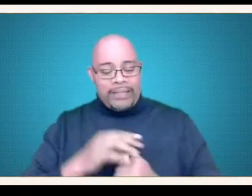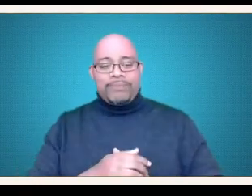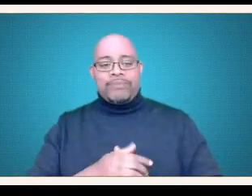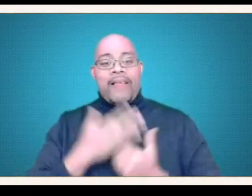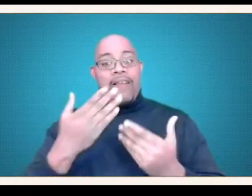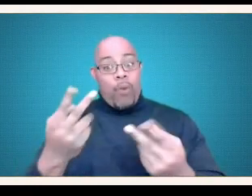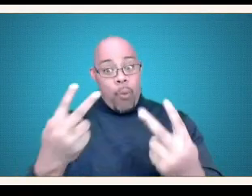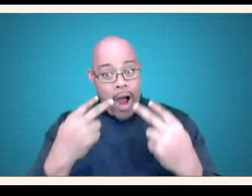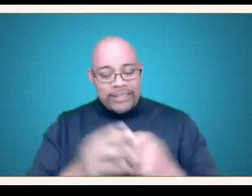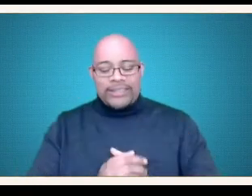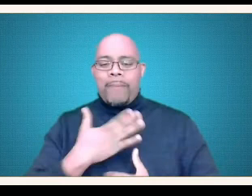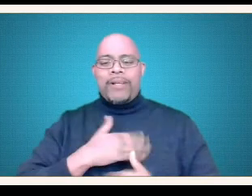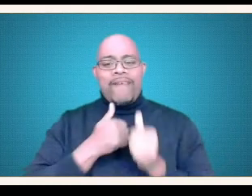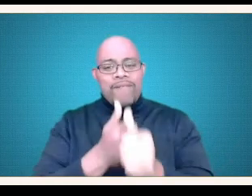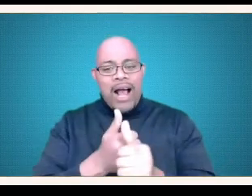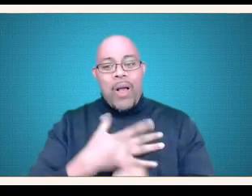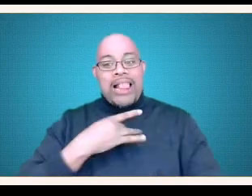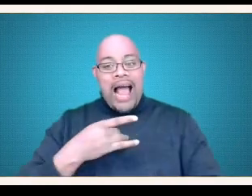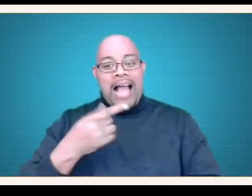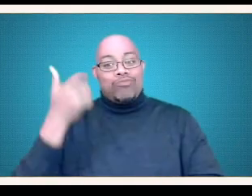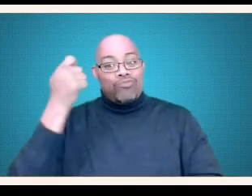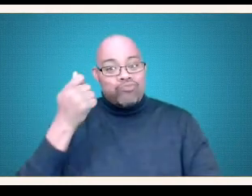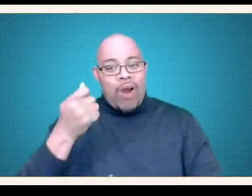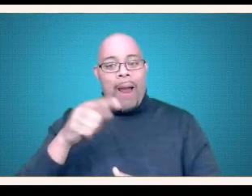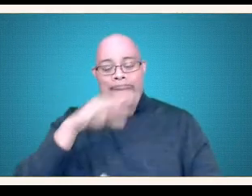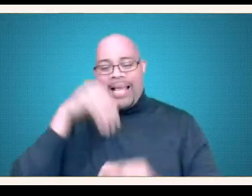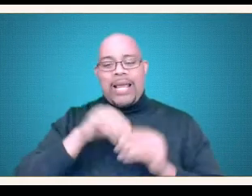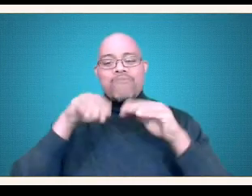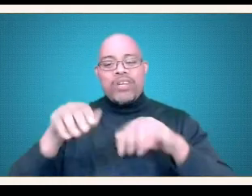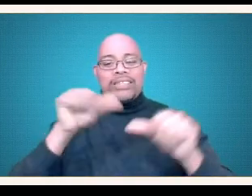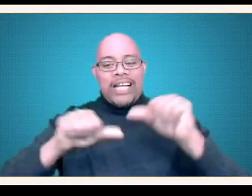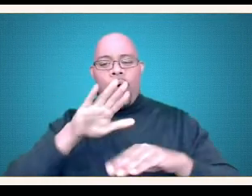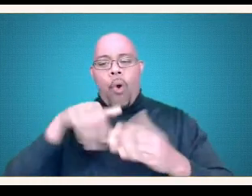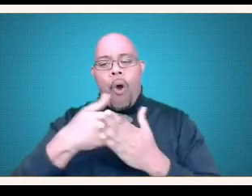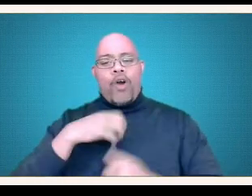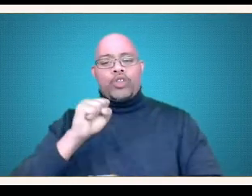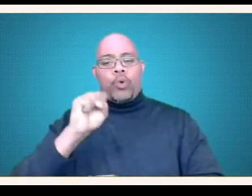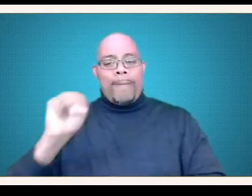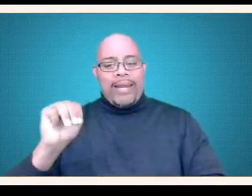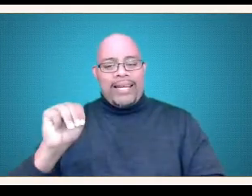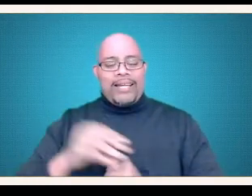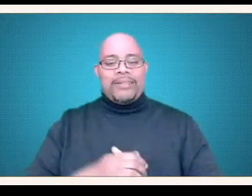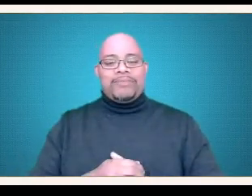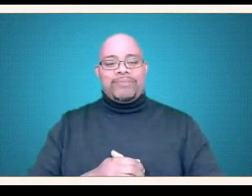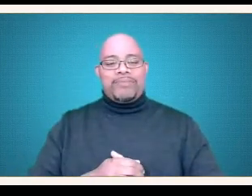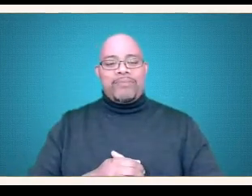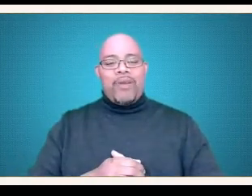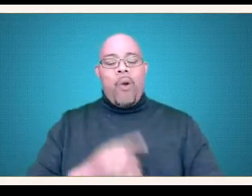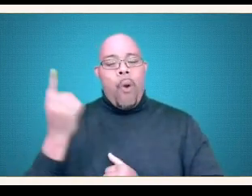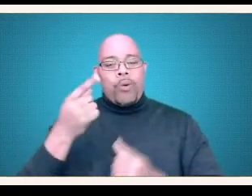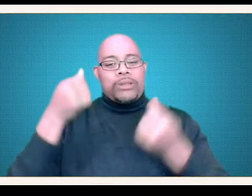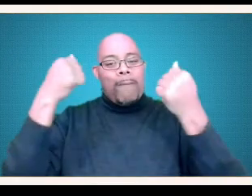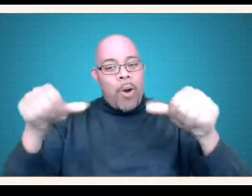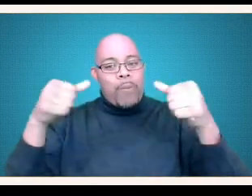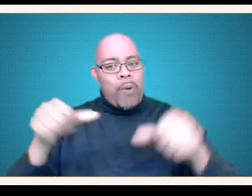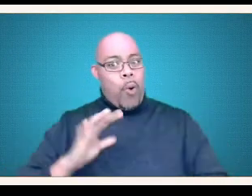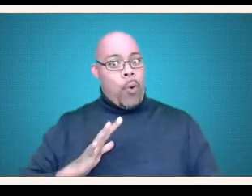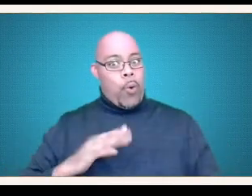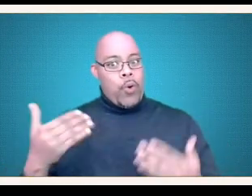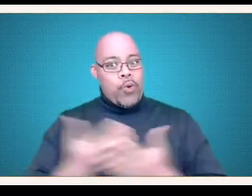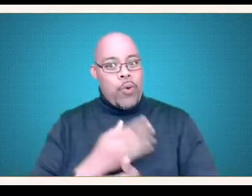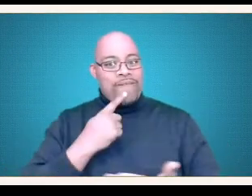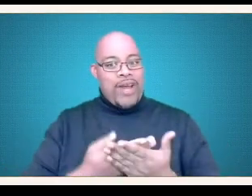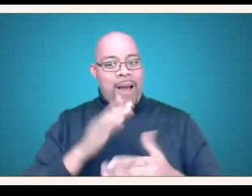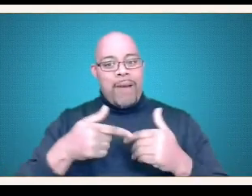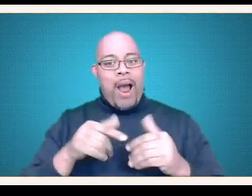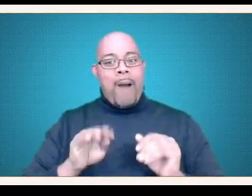free to reach out to me. Thanks for tuning in. Please follow, like, and subscribe Black and Marine Science on all of our social media handles, where we constantly post